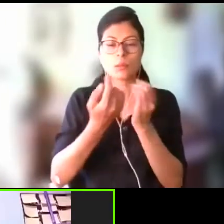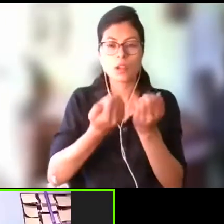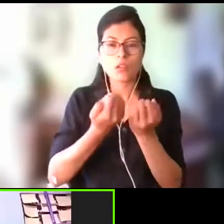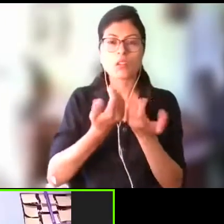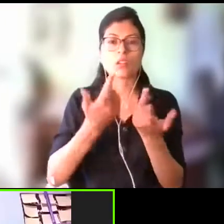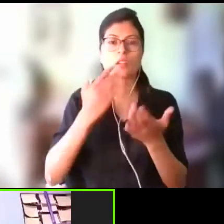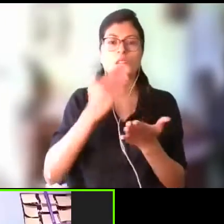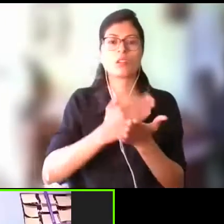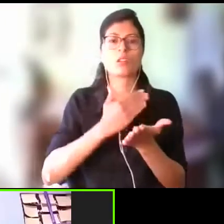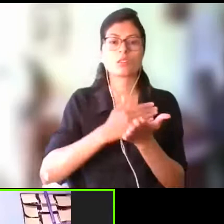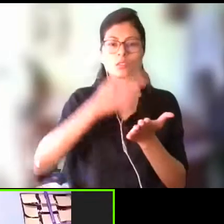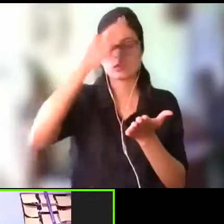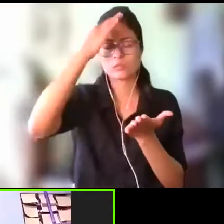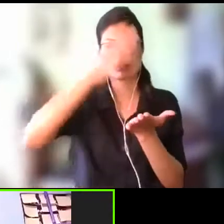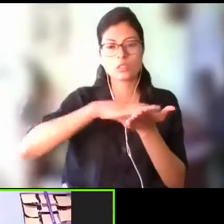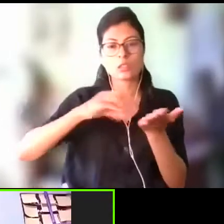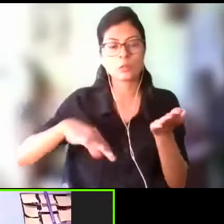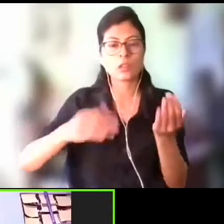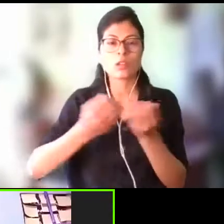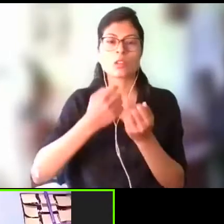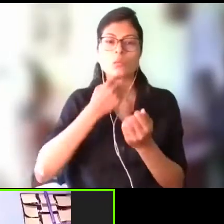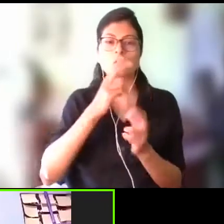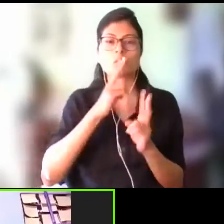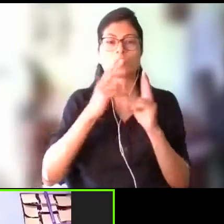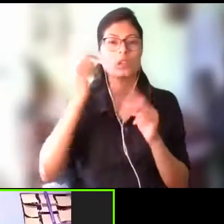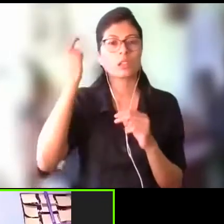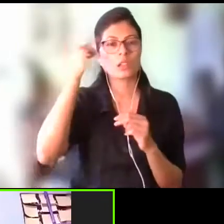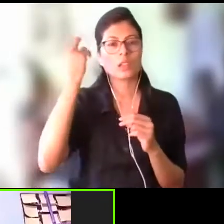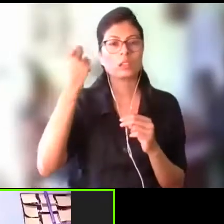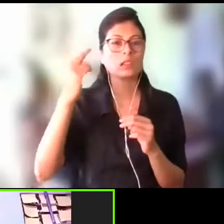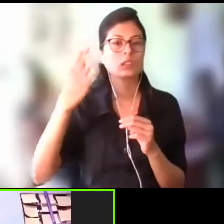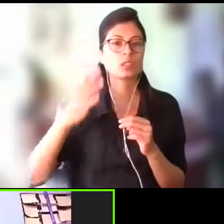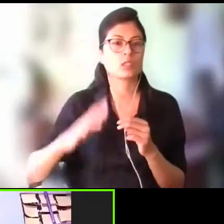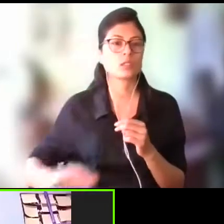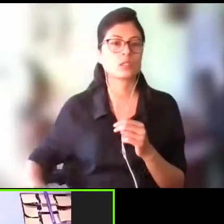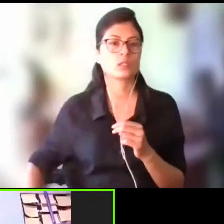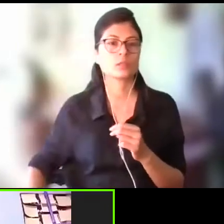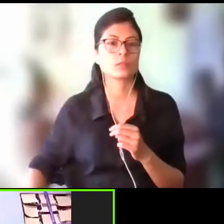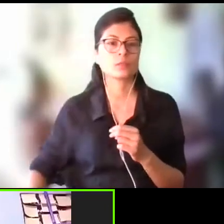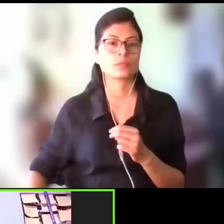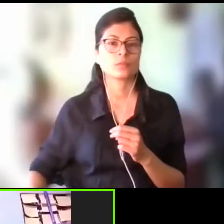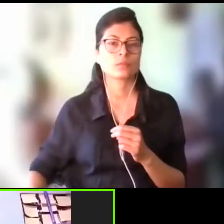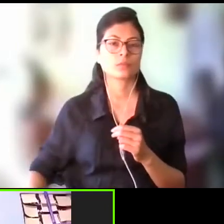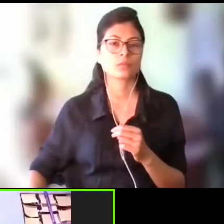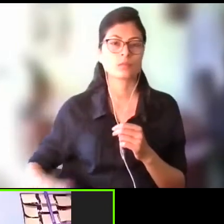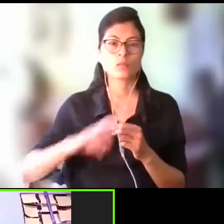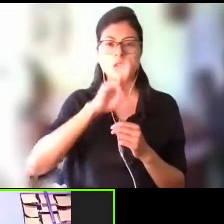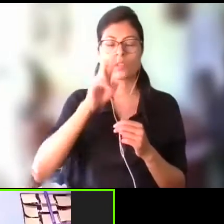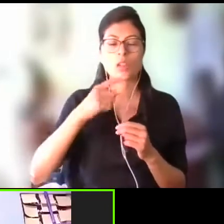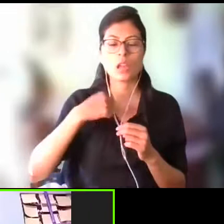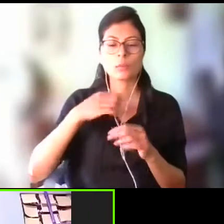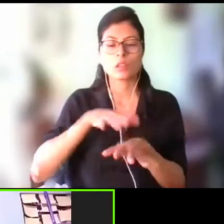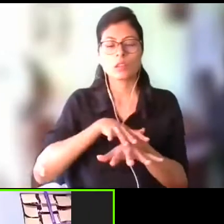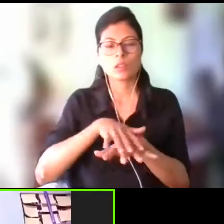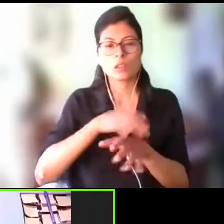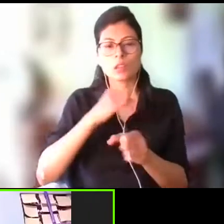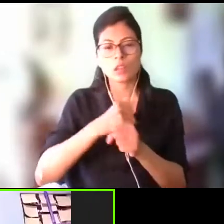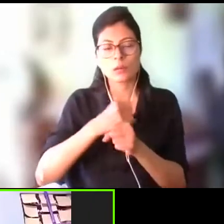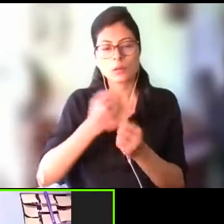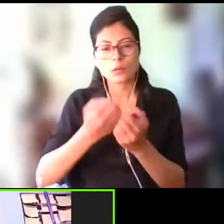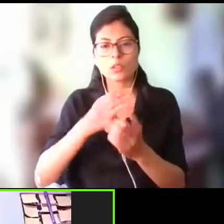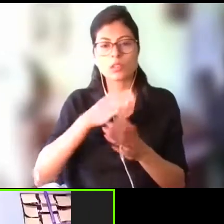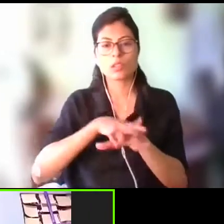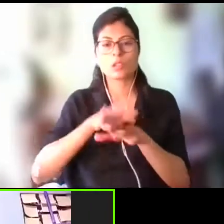after realizing that after several projects, we carried out several research in this community, we realized